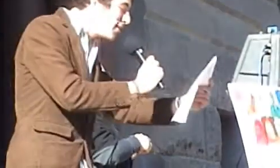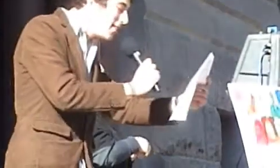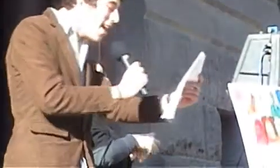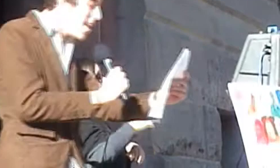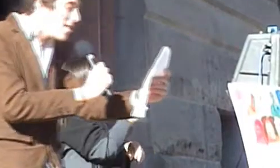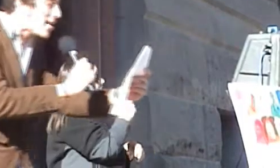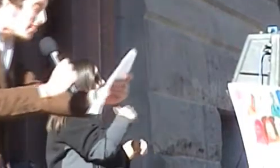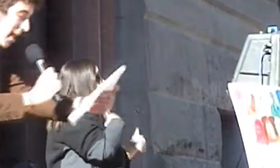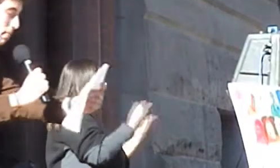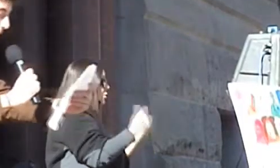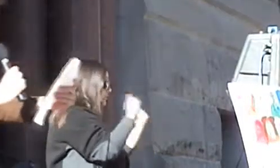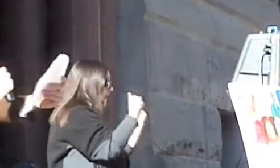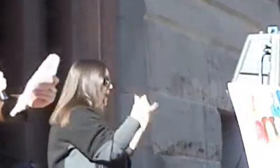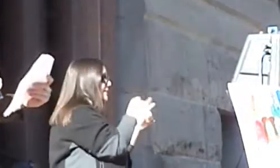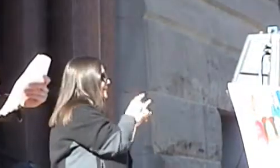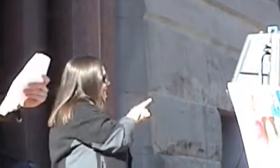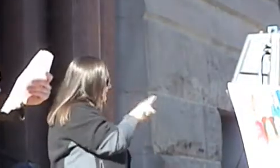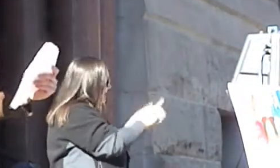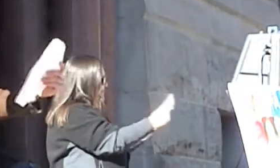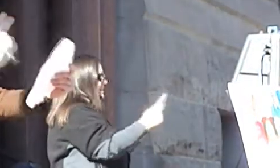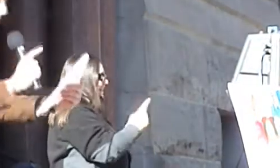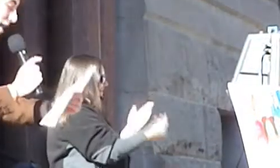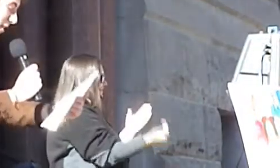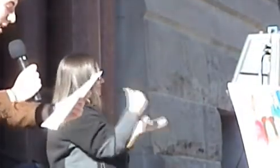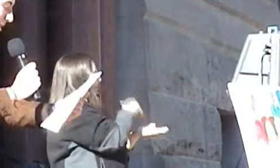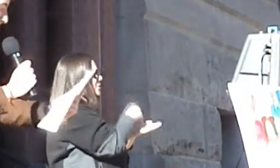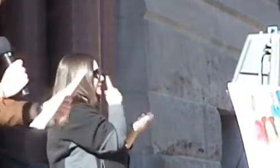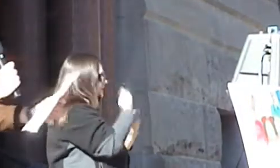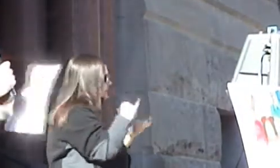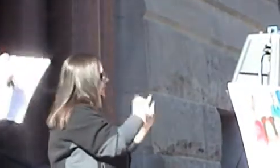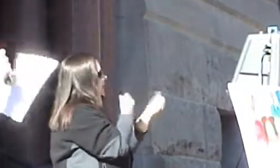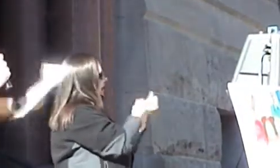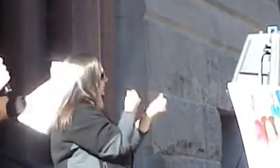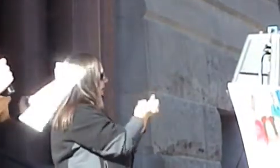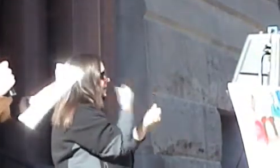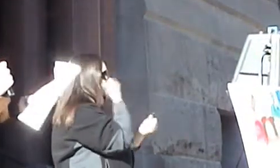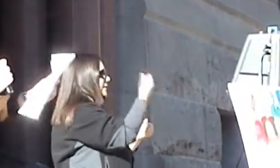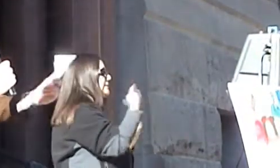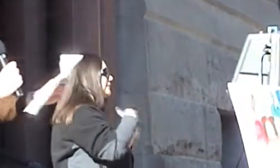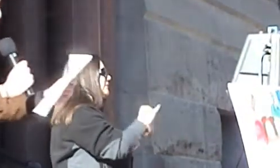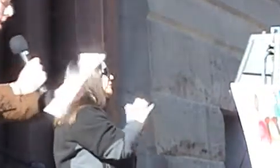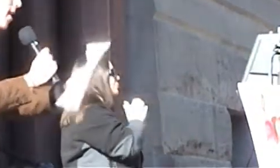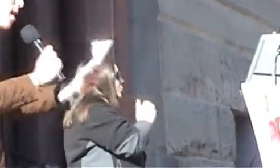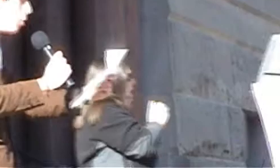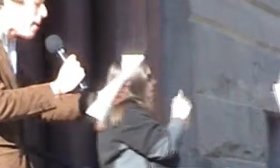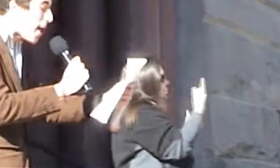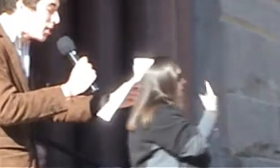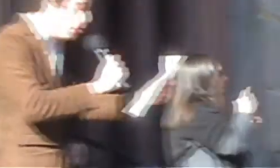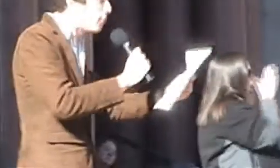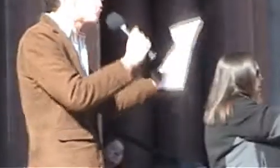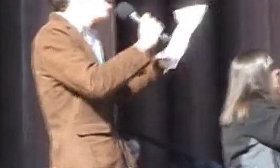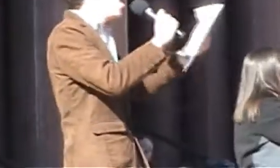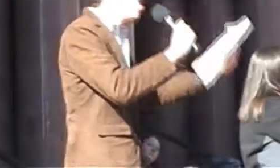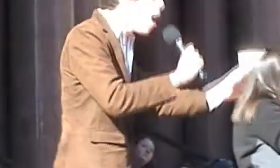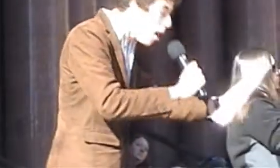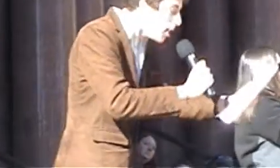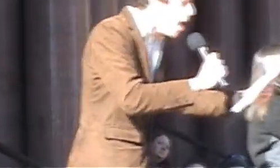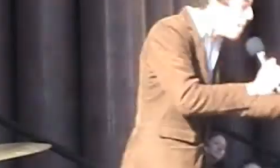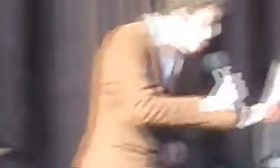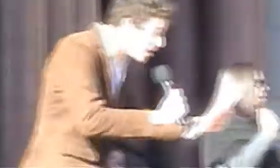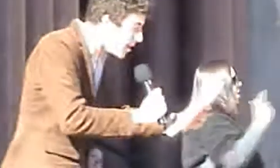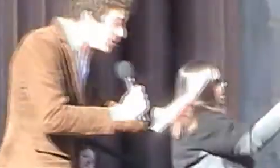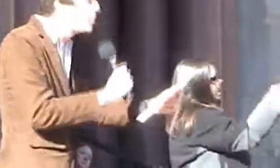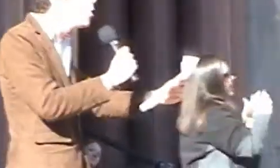And I'm here today in that same place of that protest, still advocating that idea and still praying that one day it will be possible for